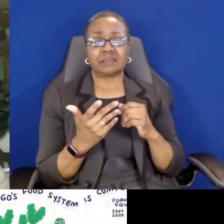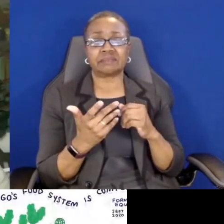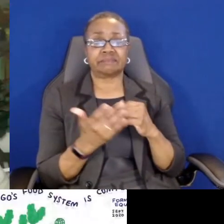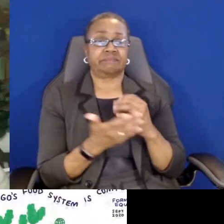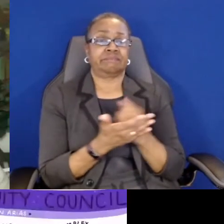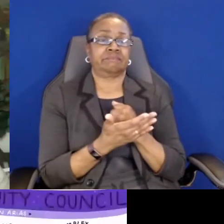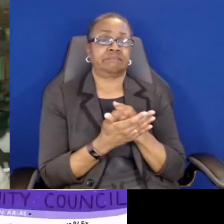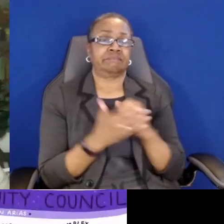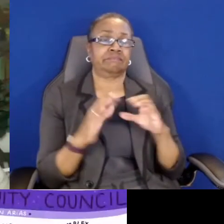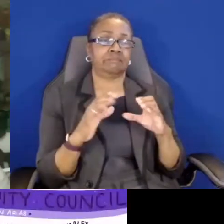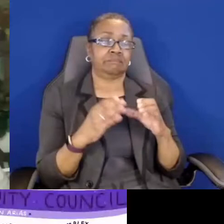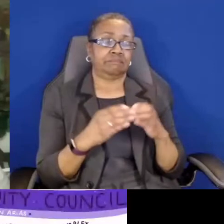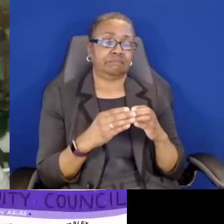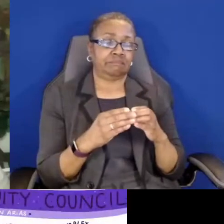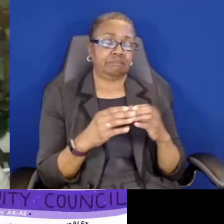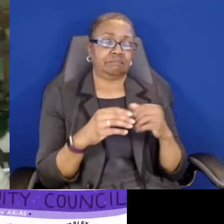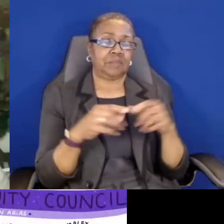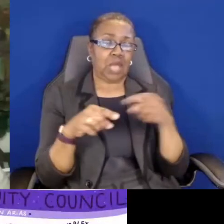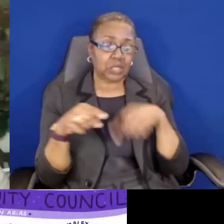form circles, that are